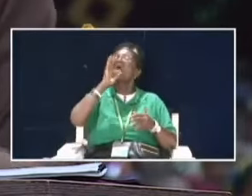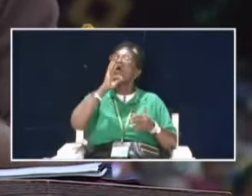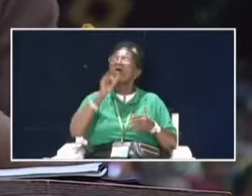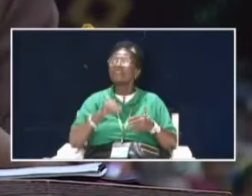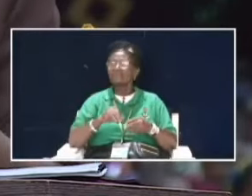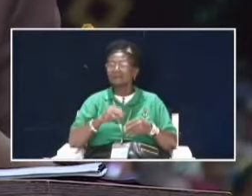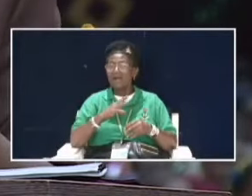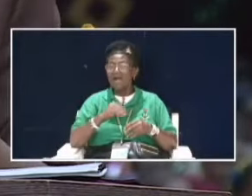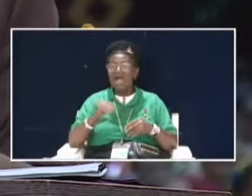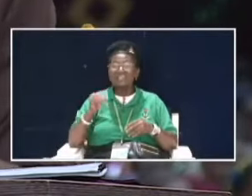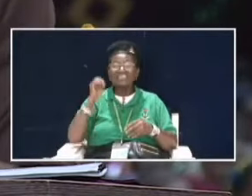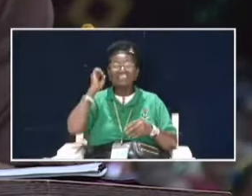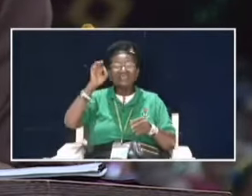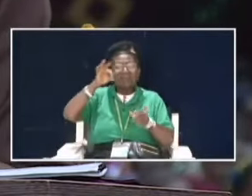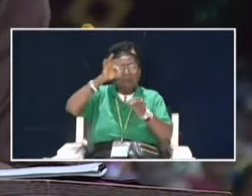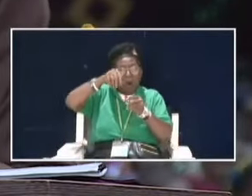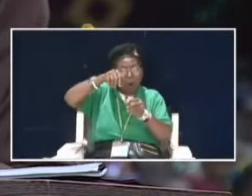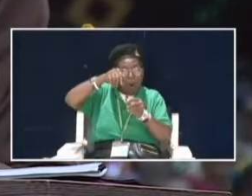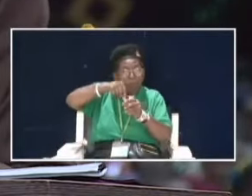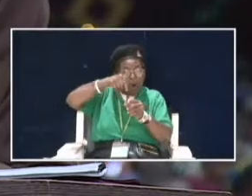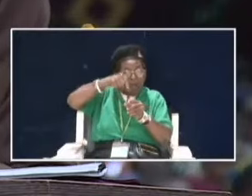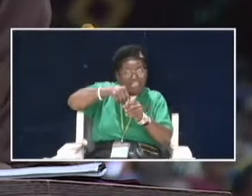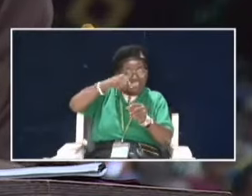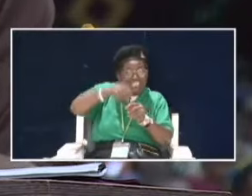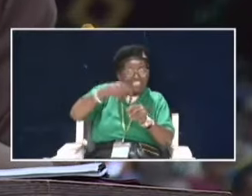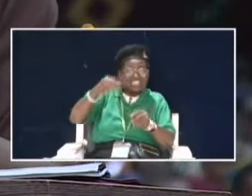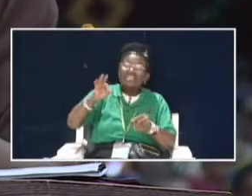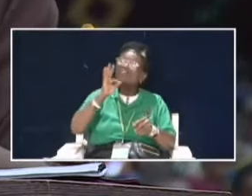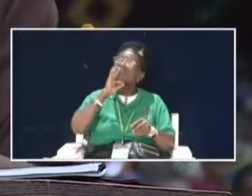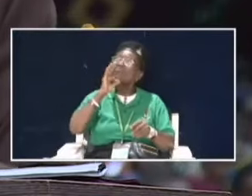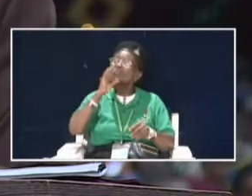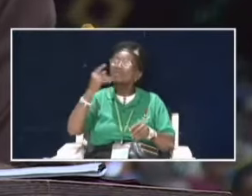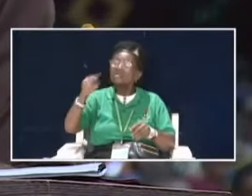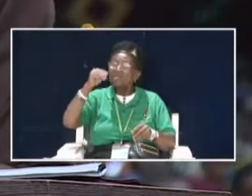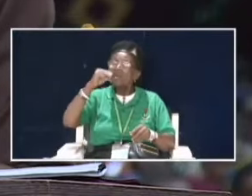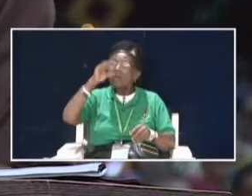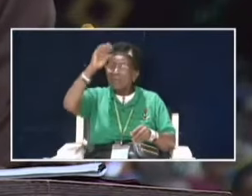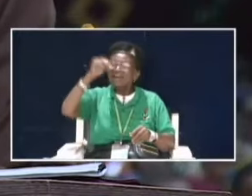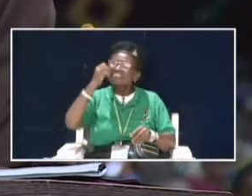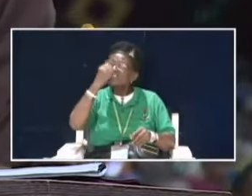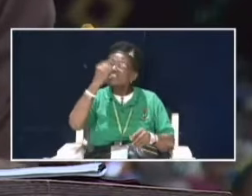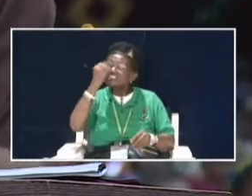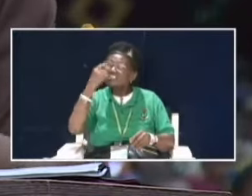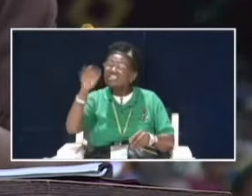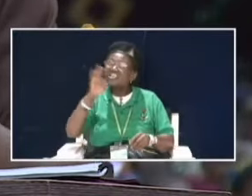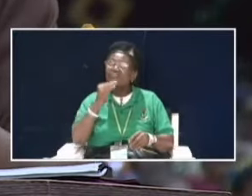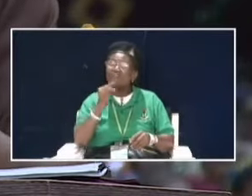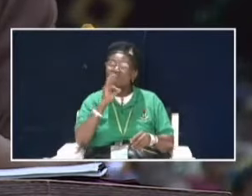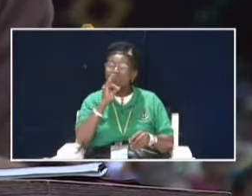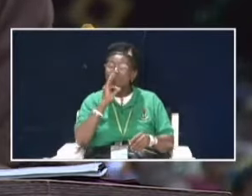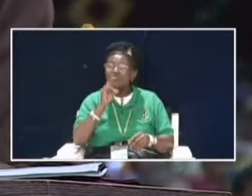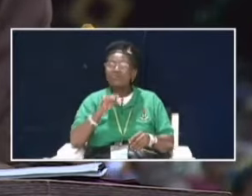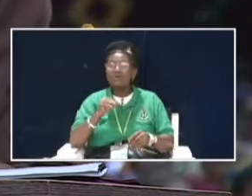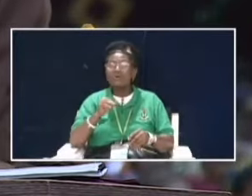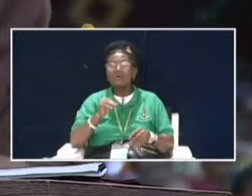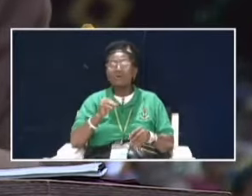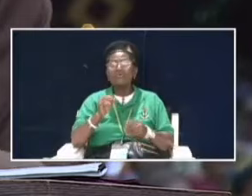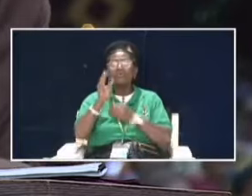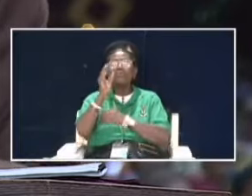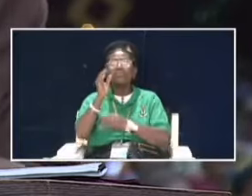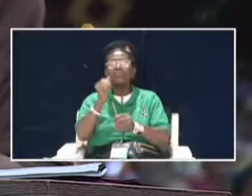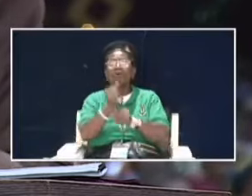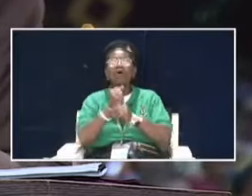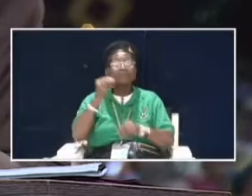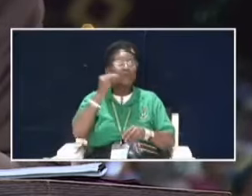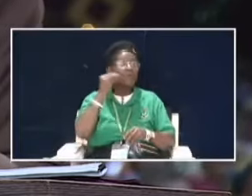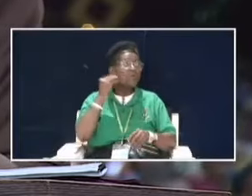And he has poisoned the food. The man ate the food, got home, and